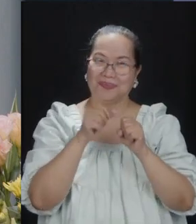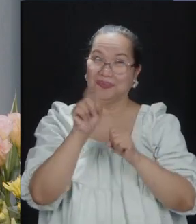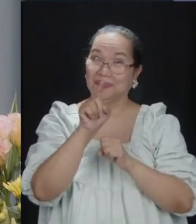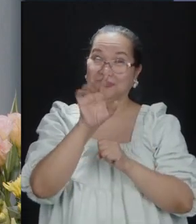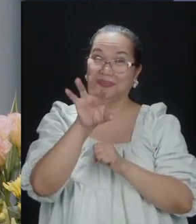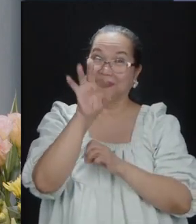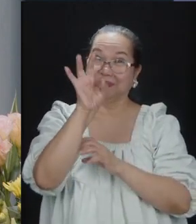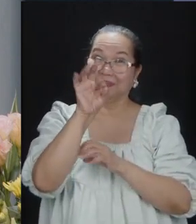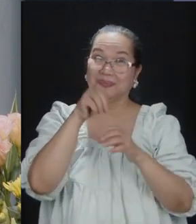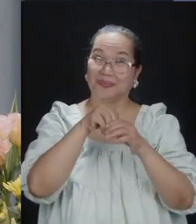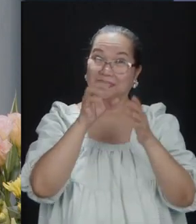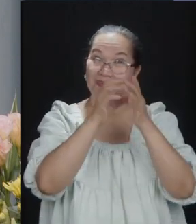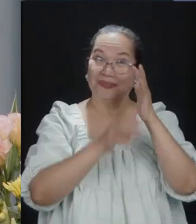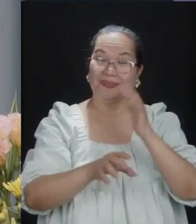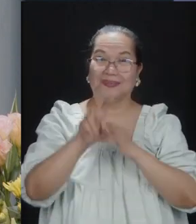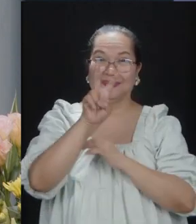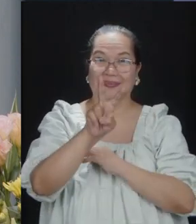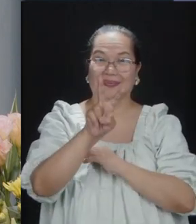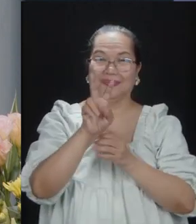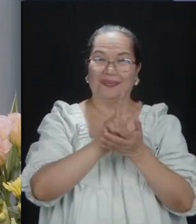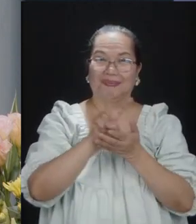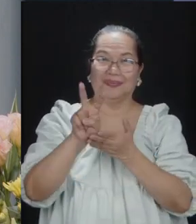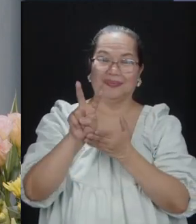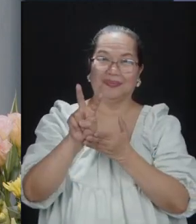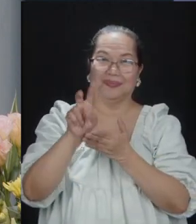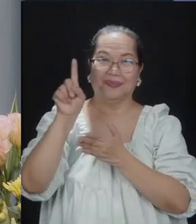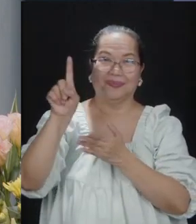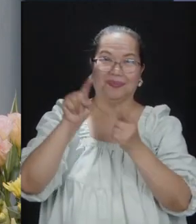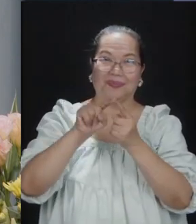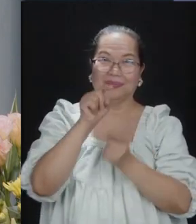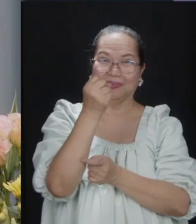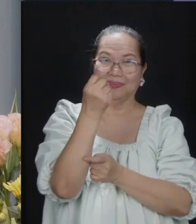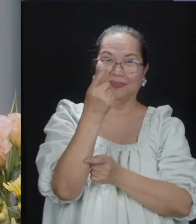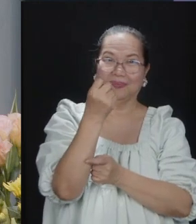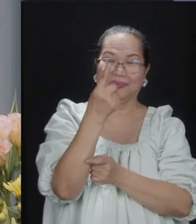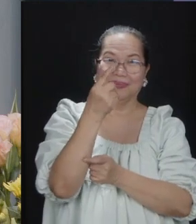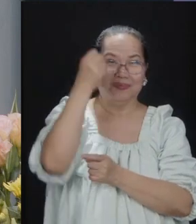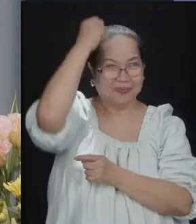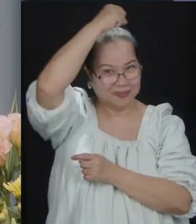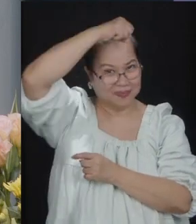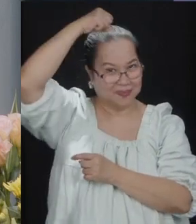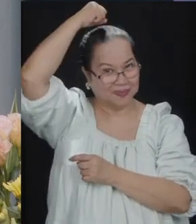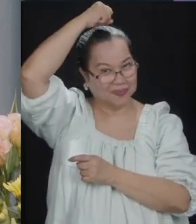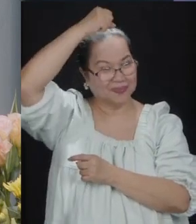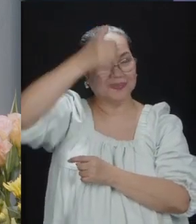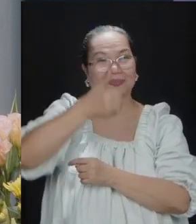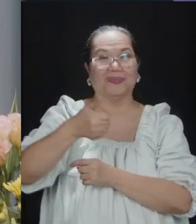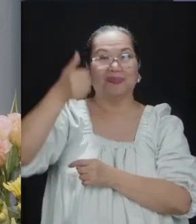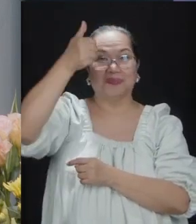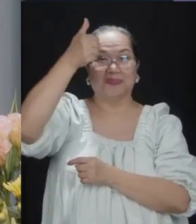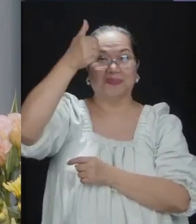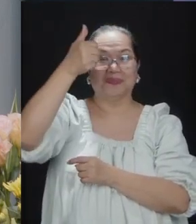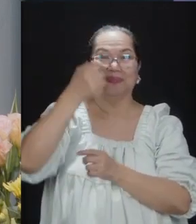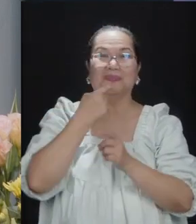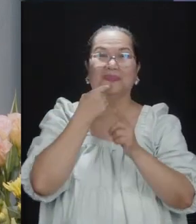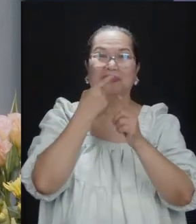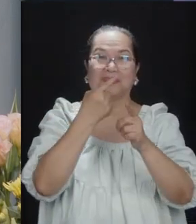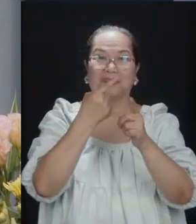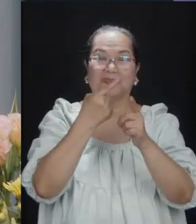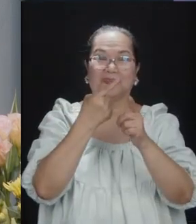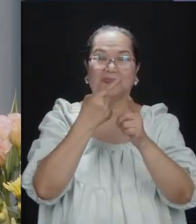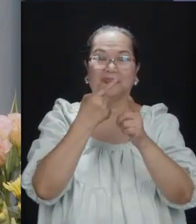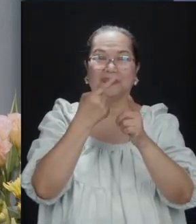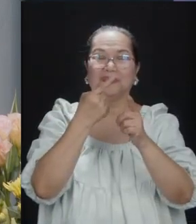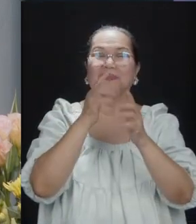you find in chapter 2, verses 1 to 11 of Samuel is a most remarkable prayer of